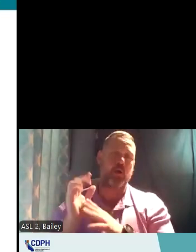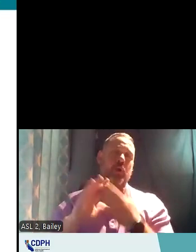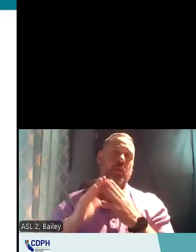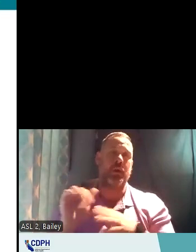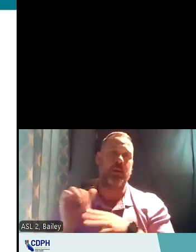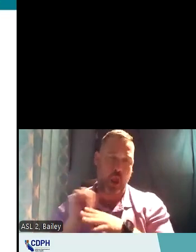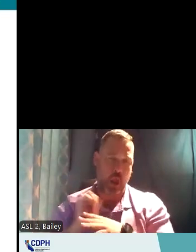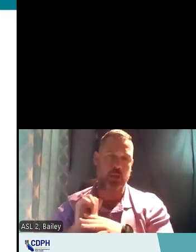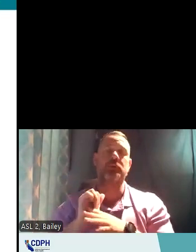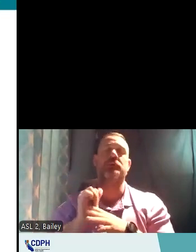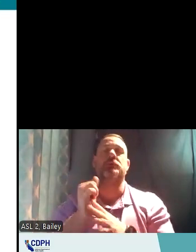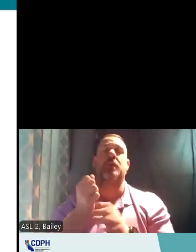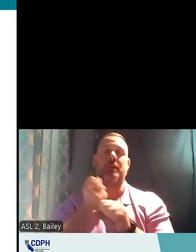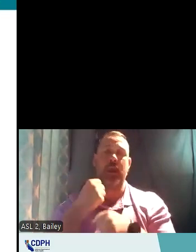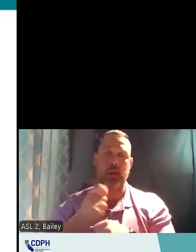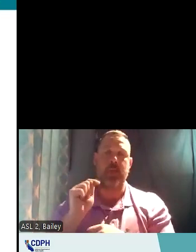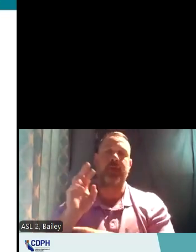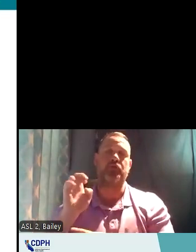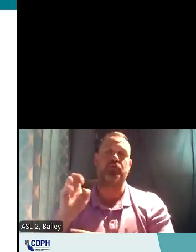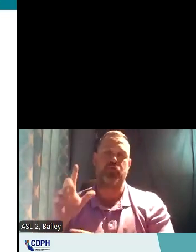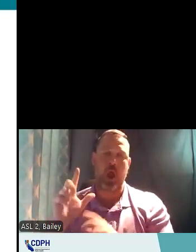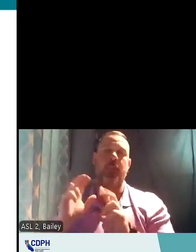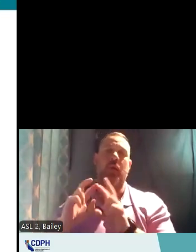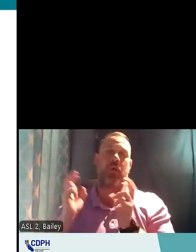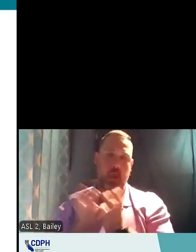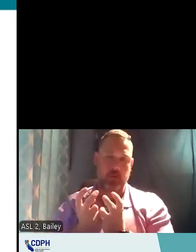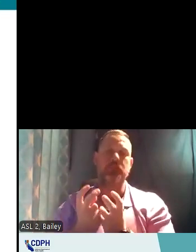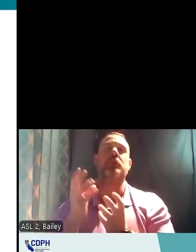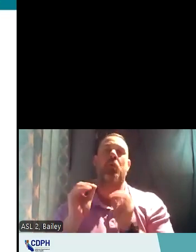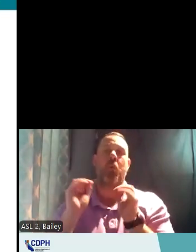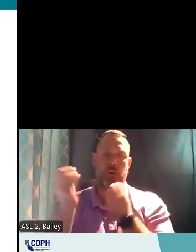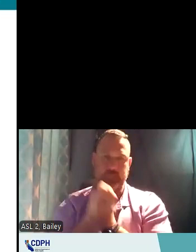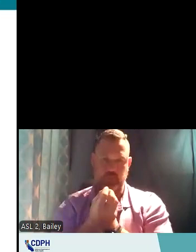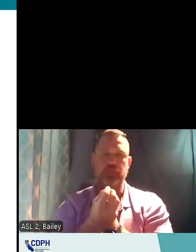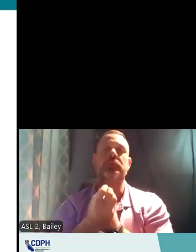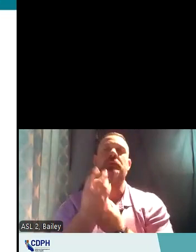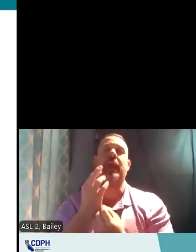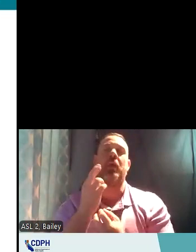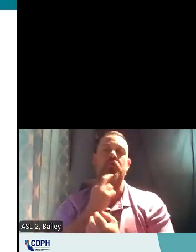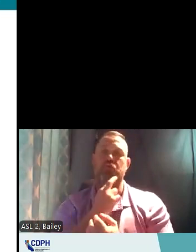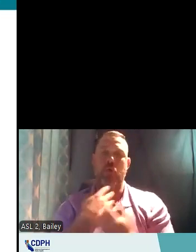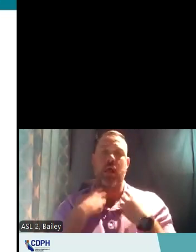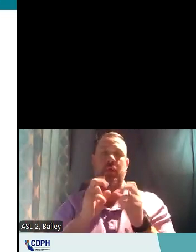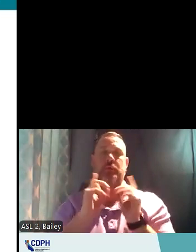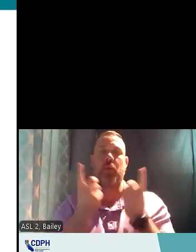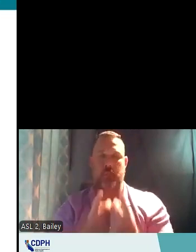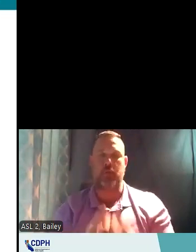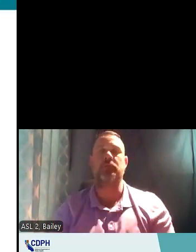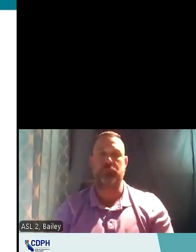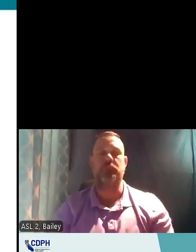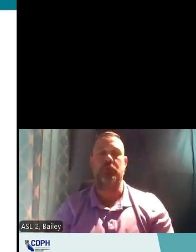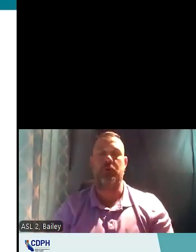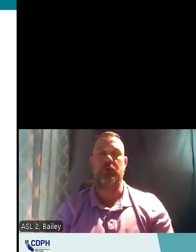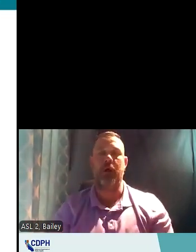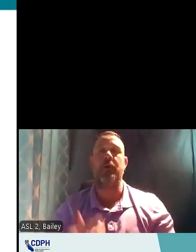collaborative made up of tribal-led and tribal-serving organizations and rural health departments. And with the help